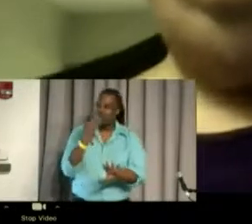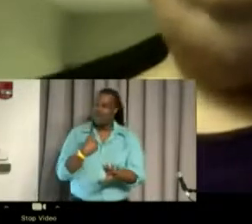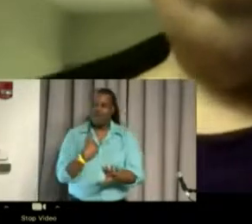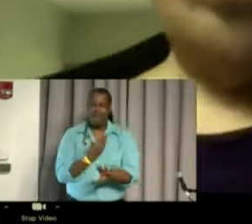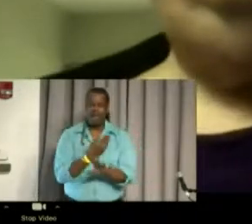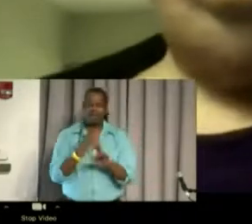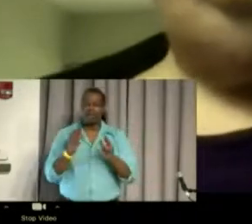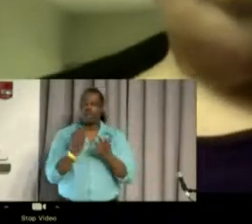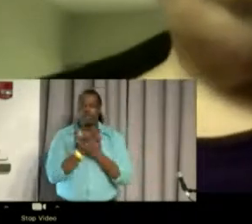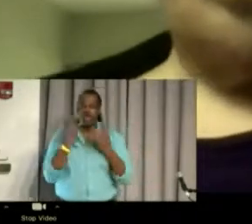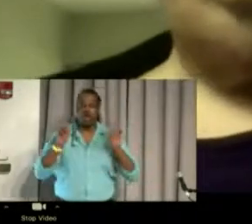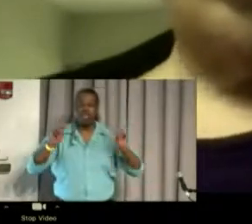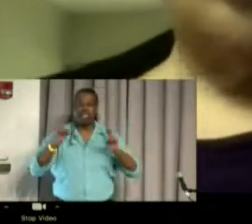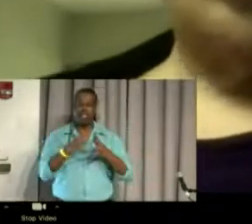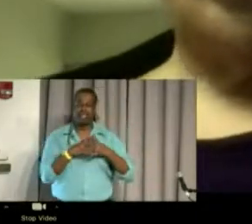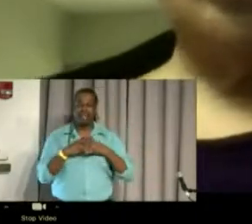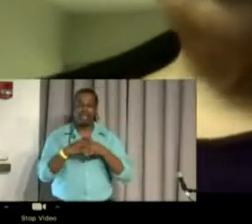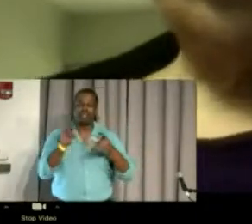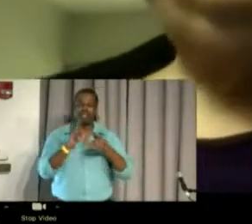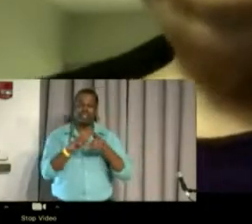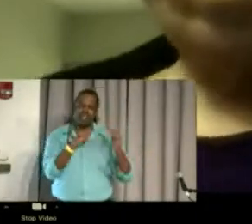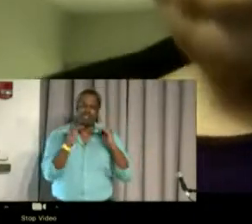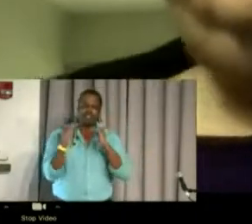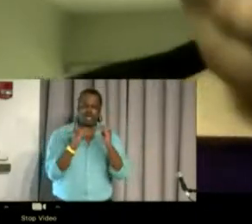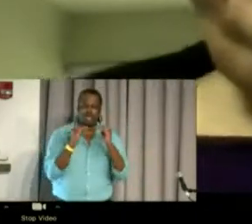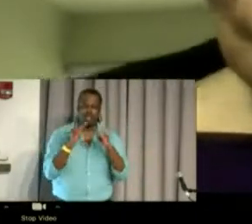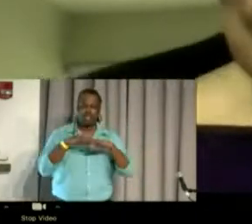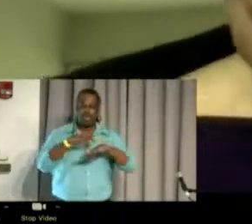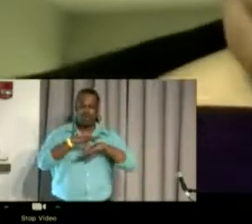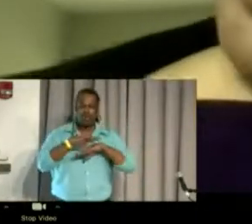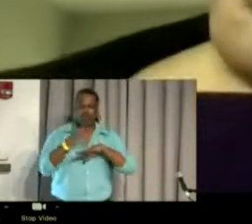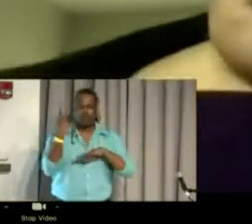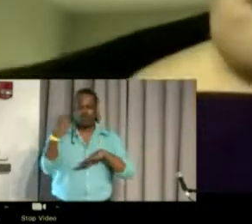until there is justice for the earth and her children."